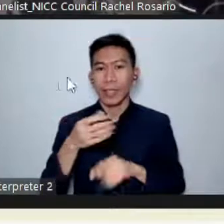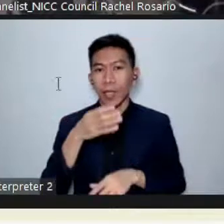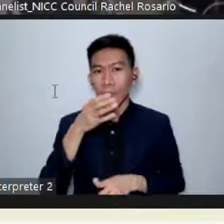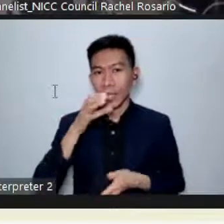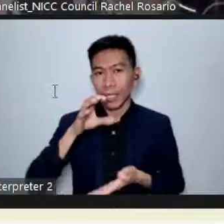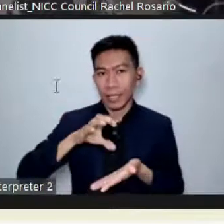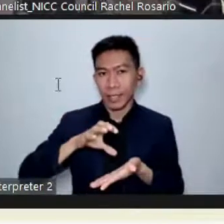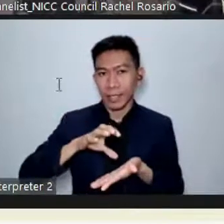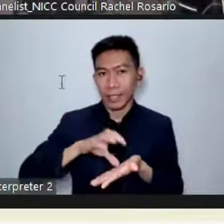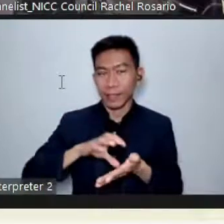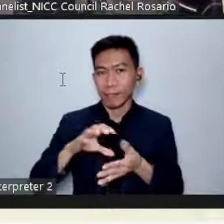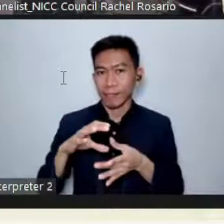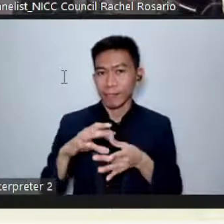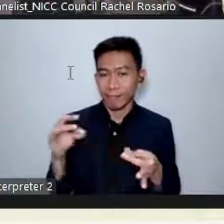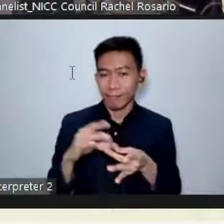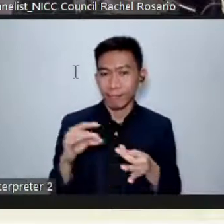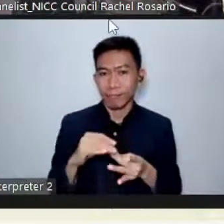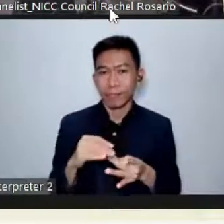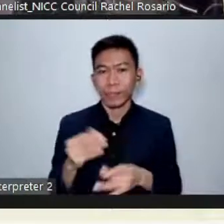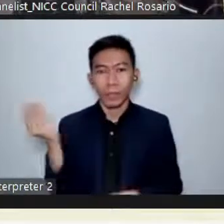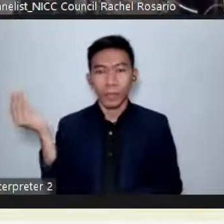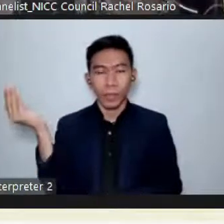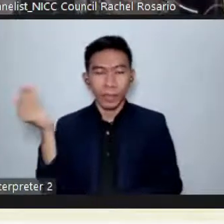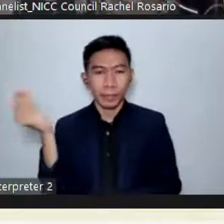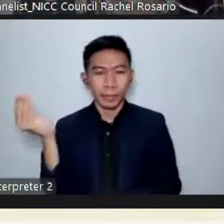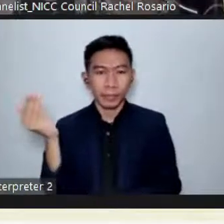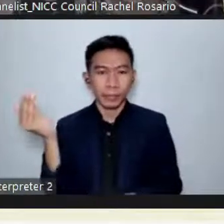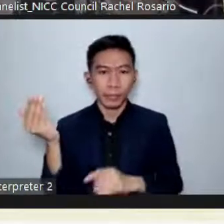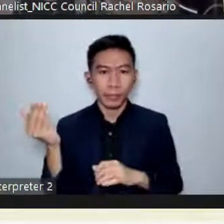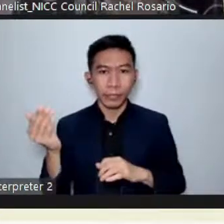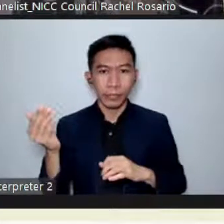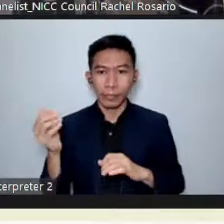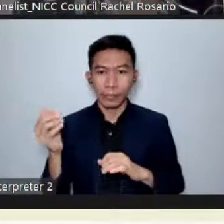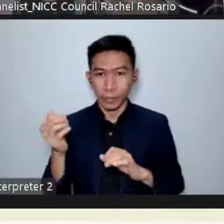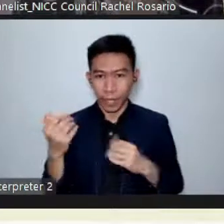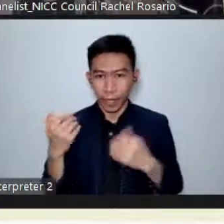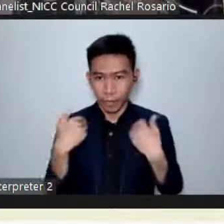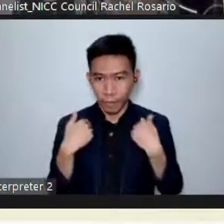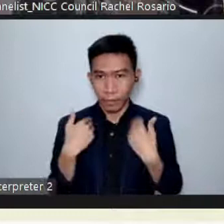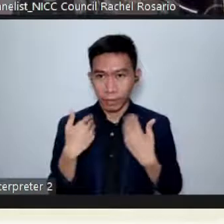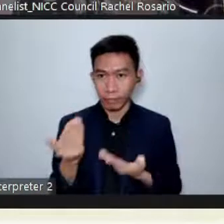commentaries, and our keynote speakers, if you're still here.